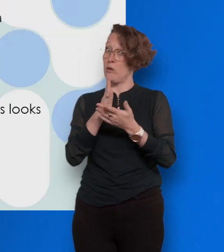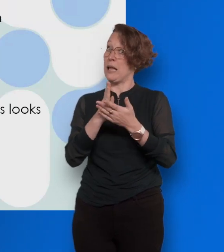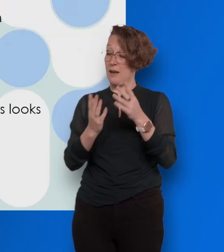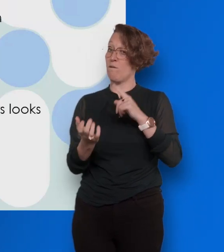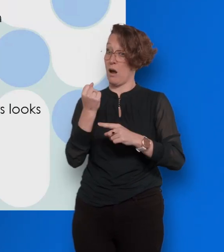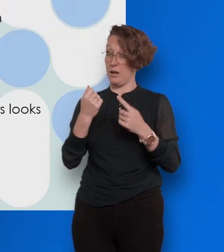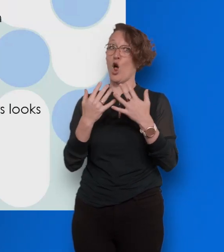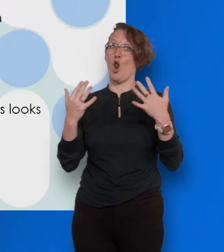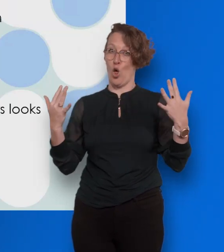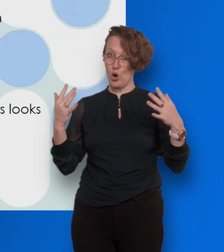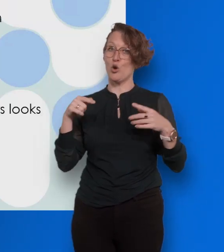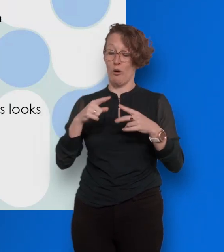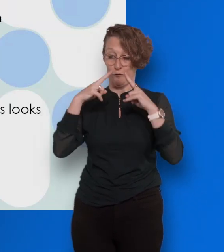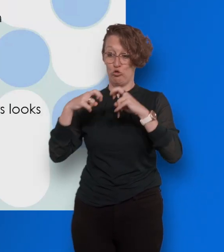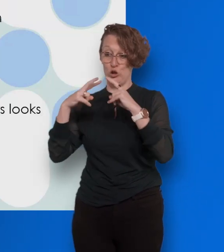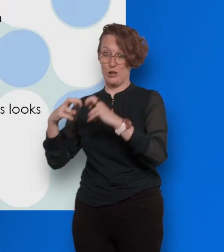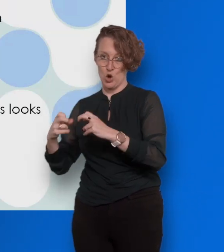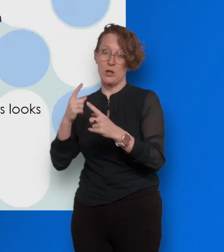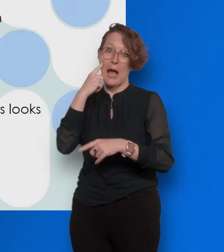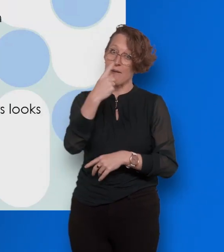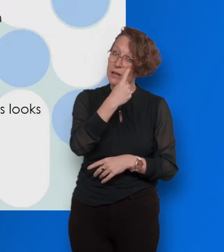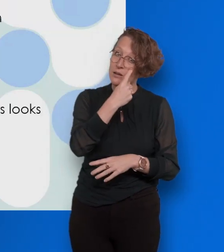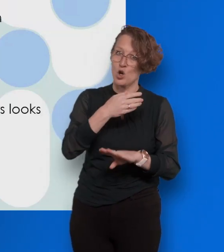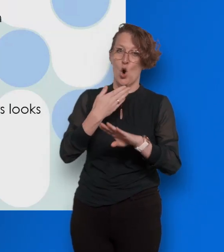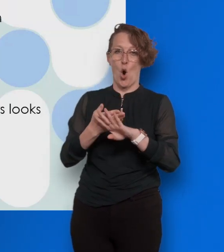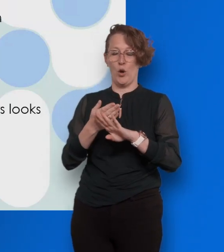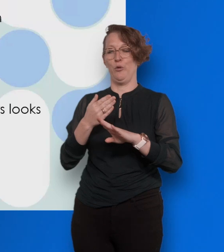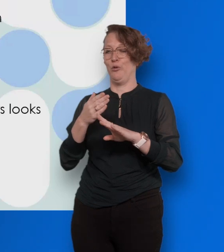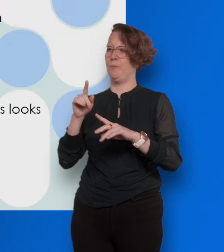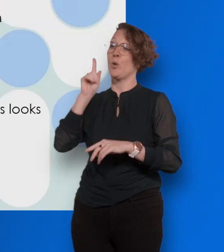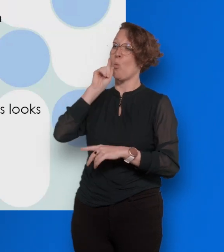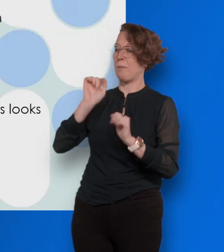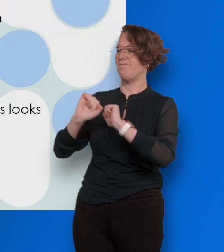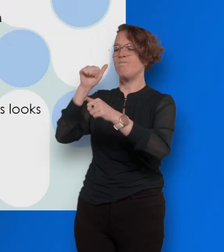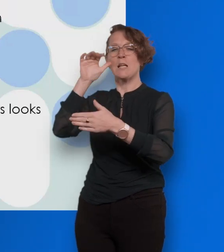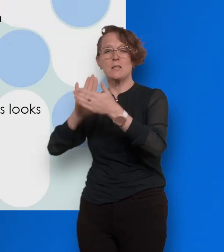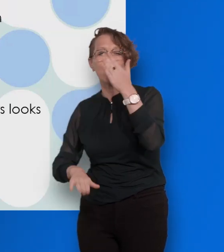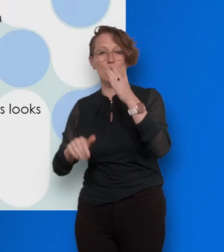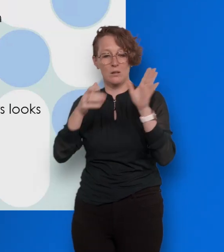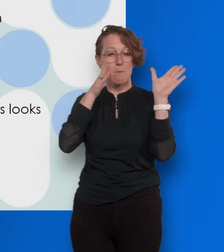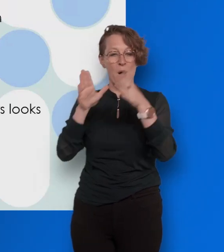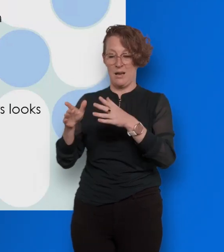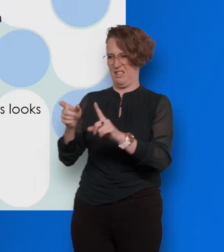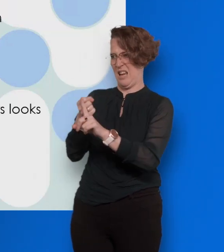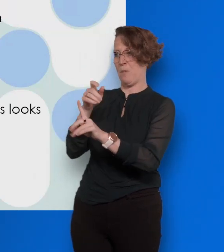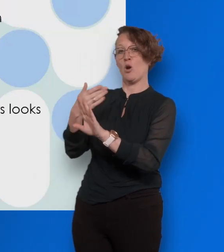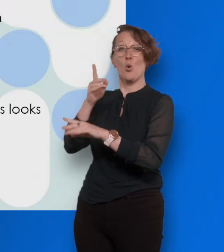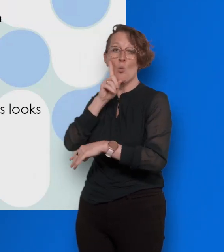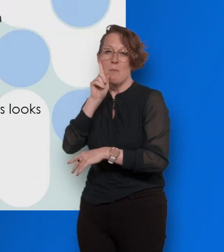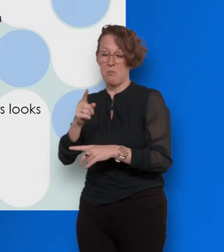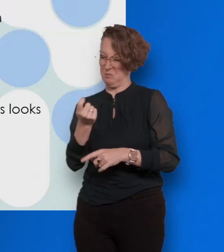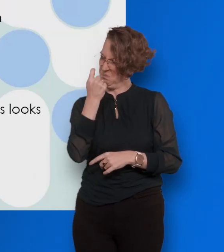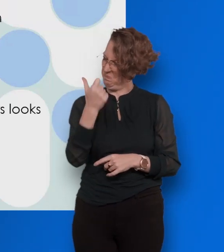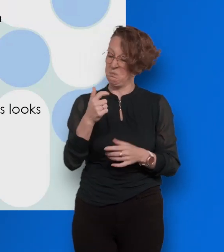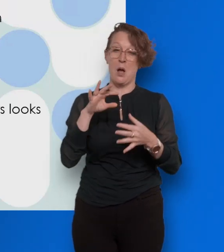quite a bit of research and evidence on experiences of women and how biases affect women, but we found very little on